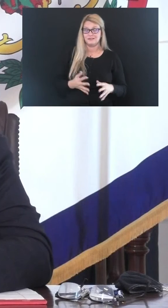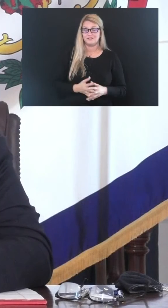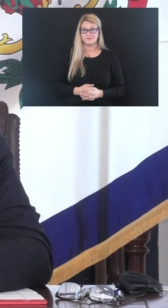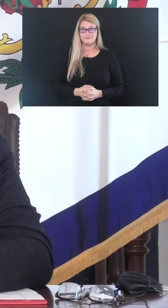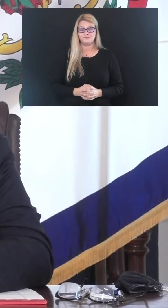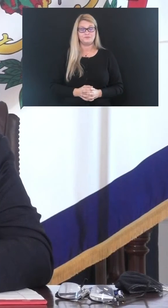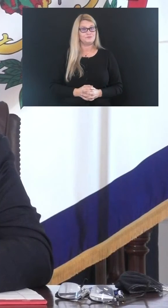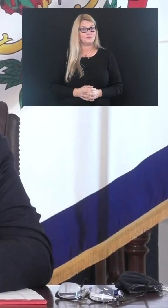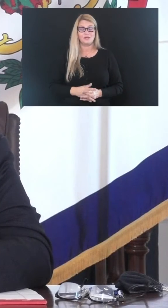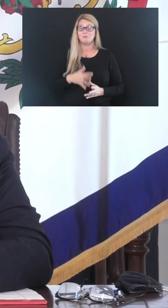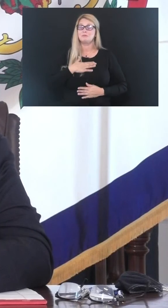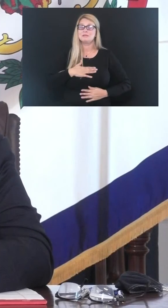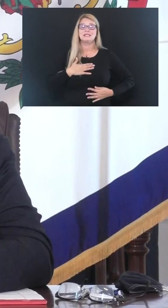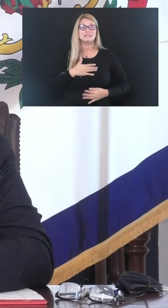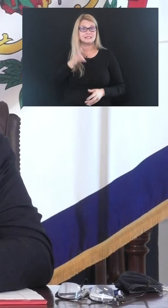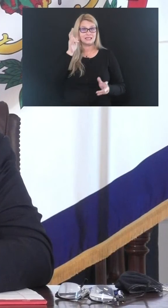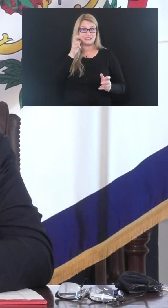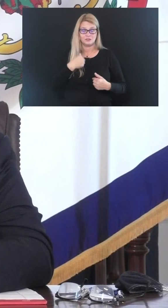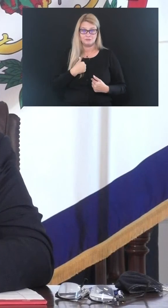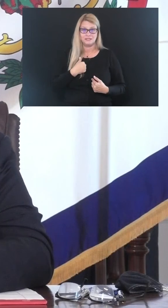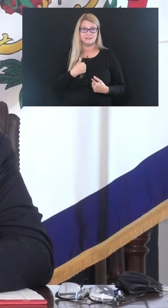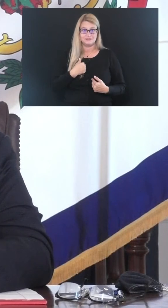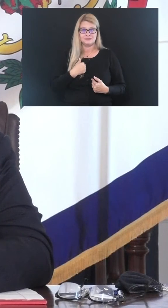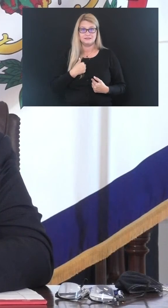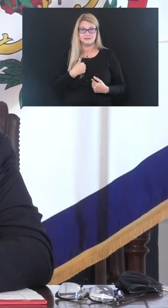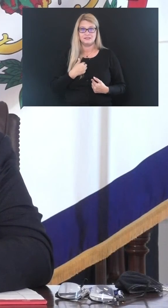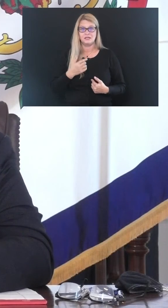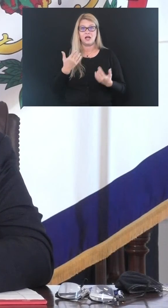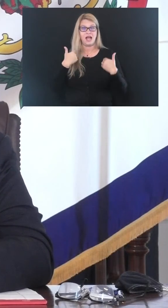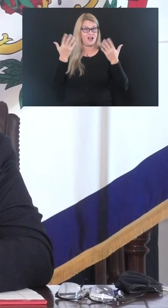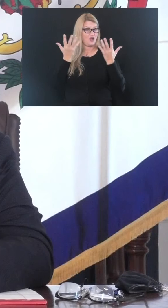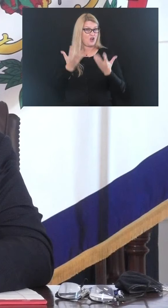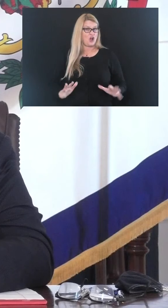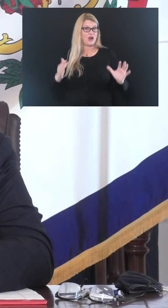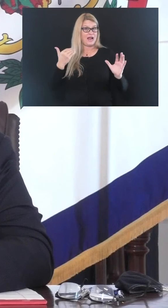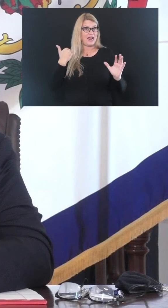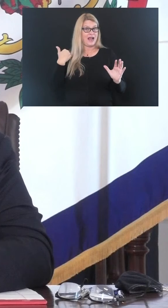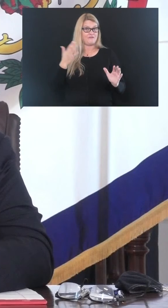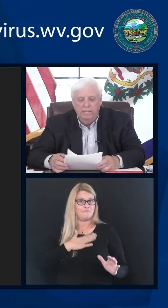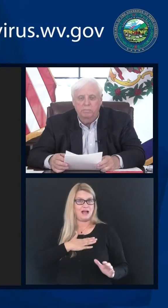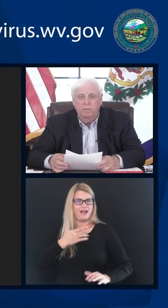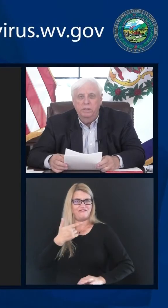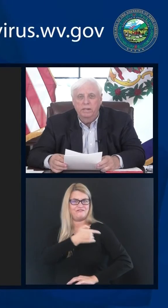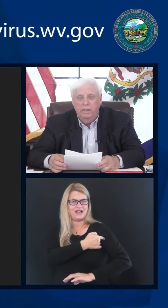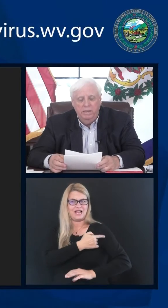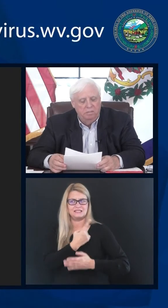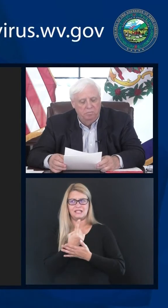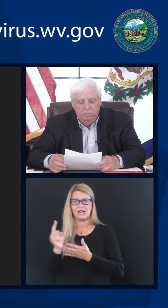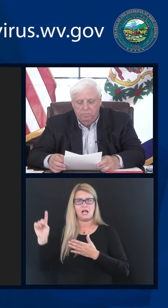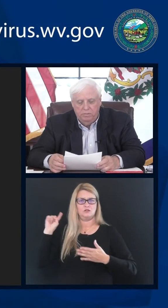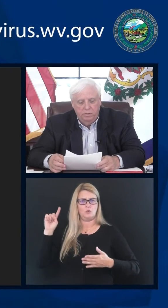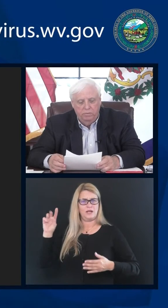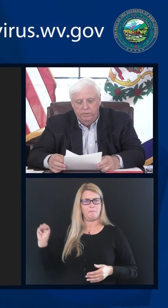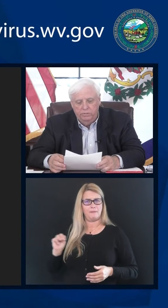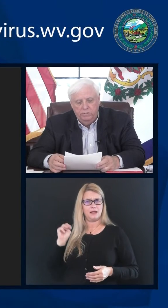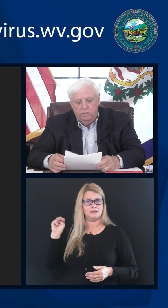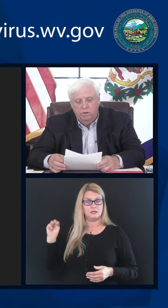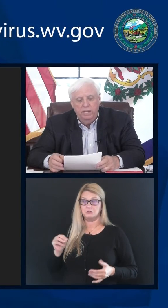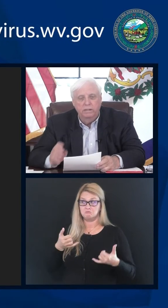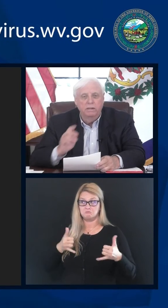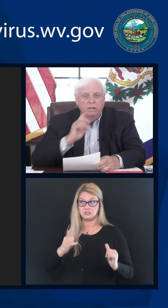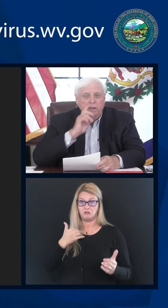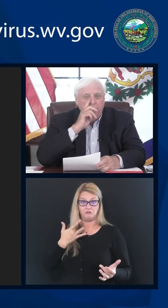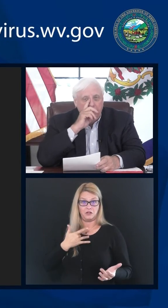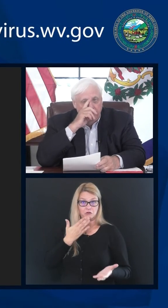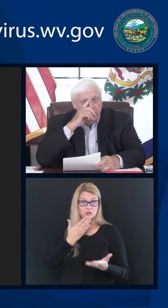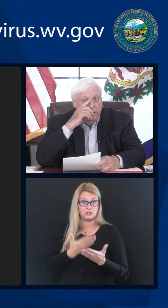You have to listen to me. I had my vaccine, I guess it was last Monday, and still feel just